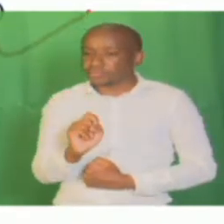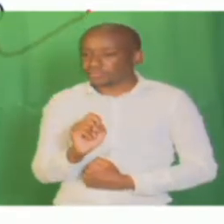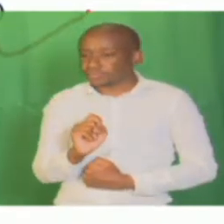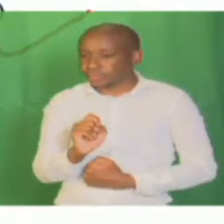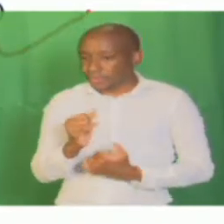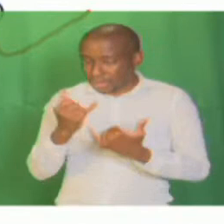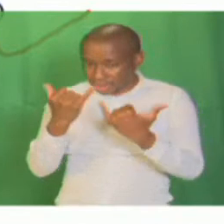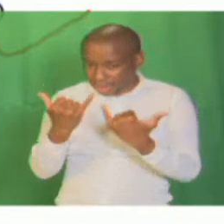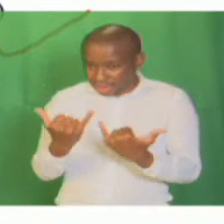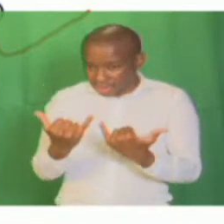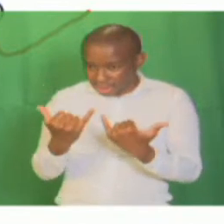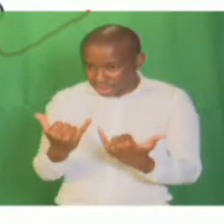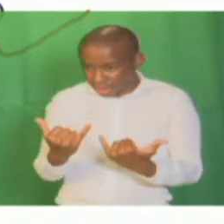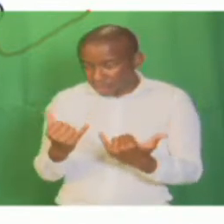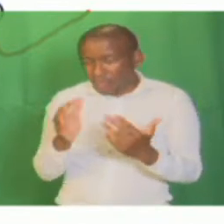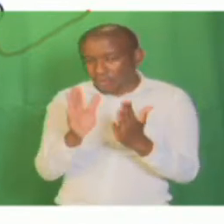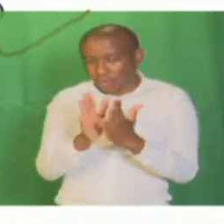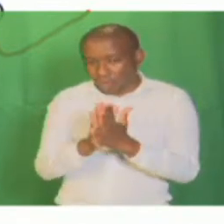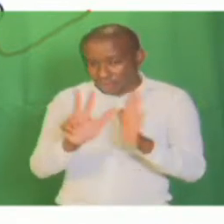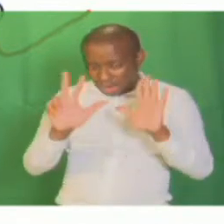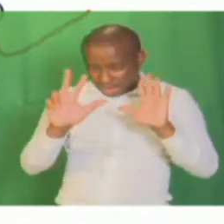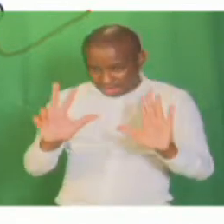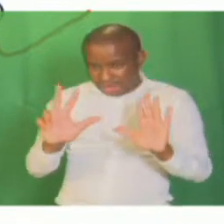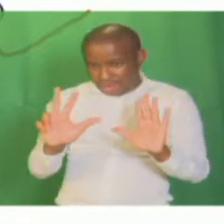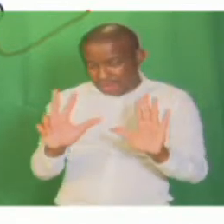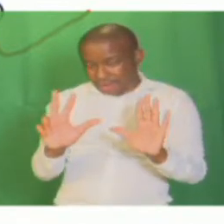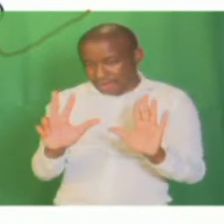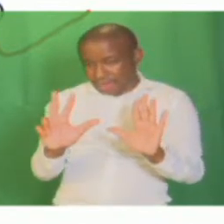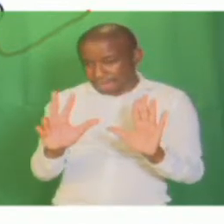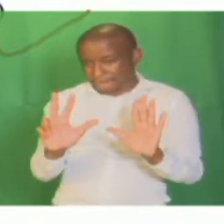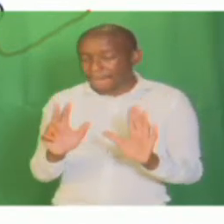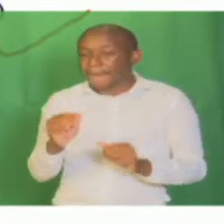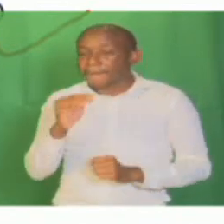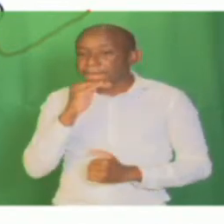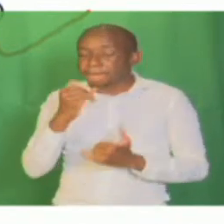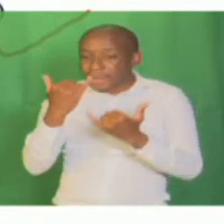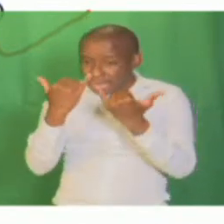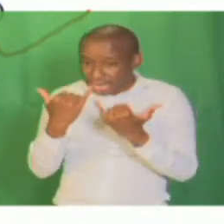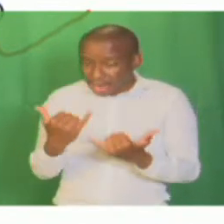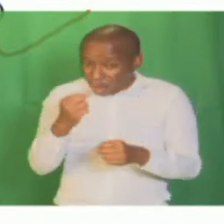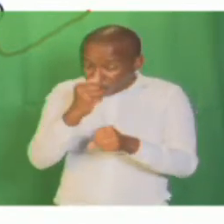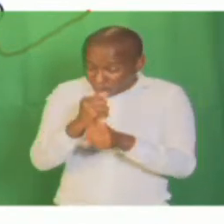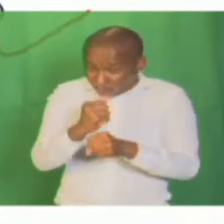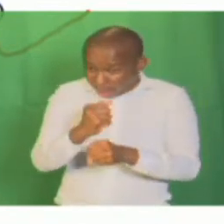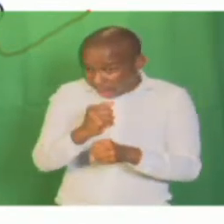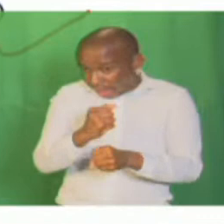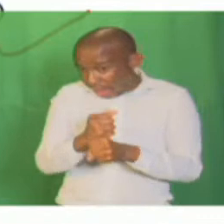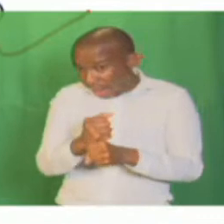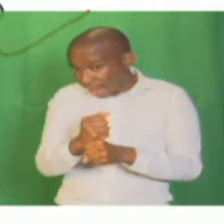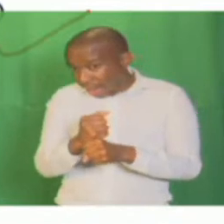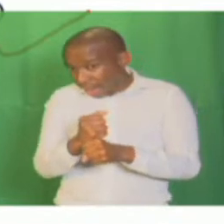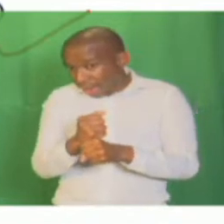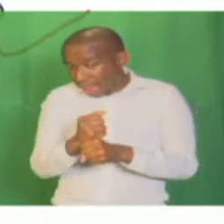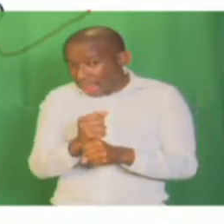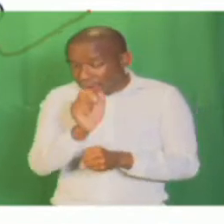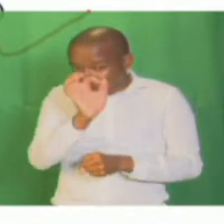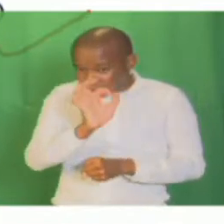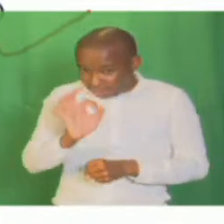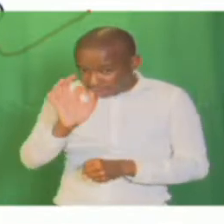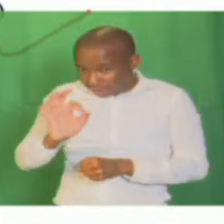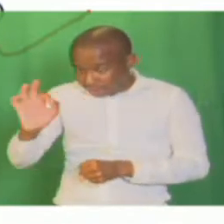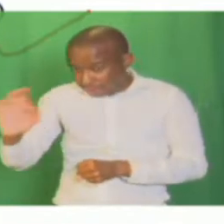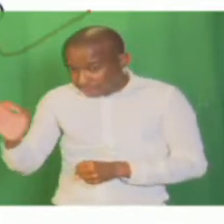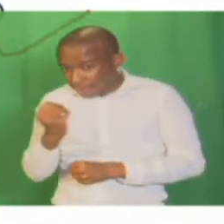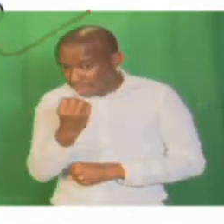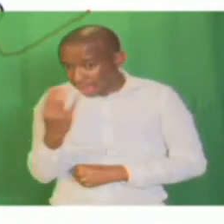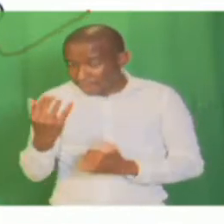Then we also get 18. Which means whenever we want to work out a number sentence, we